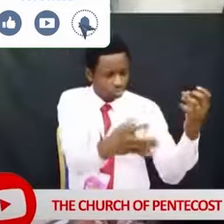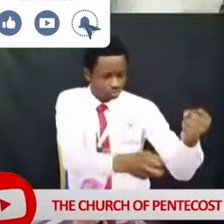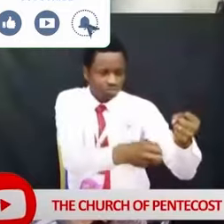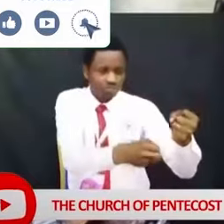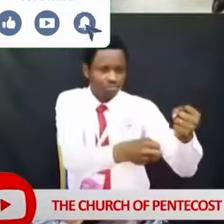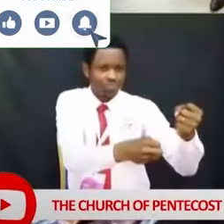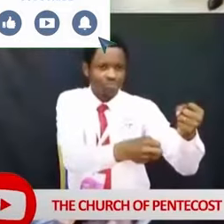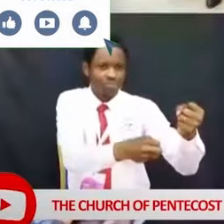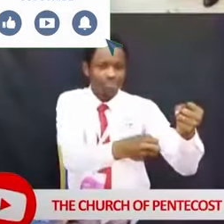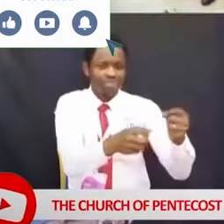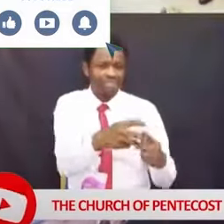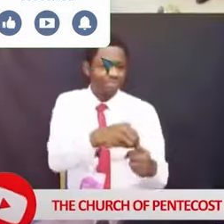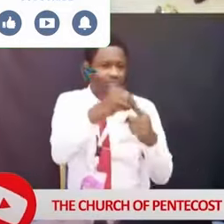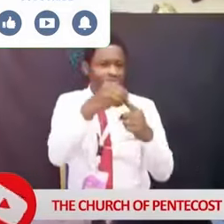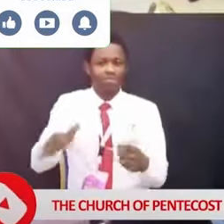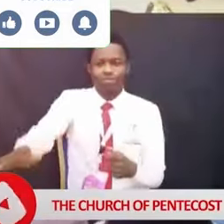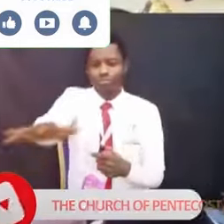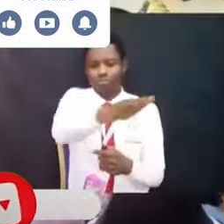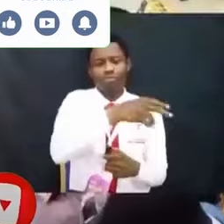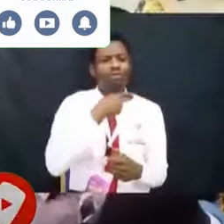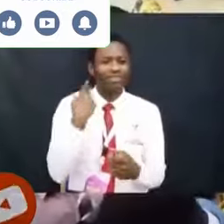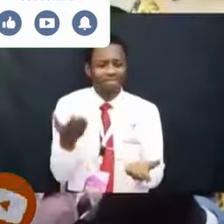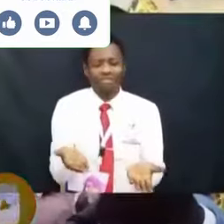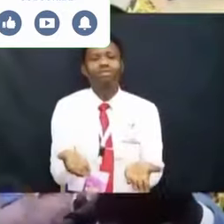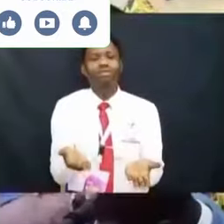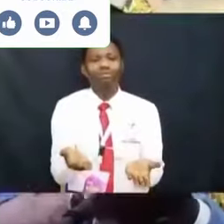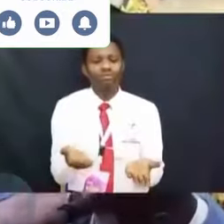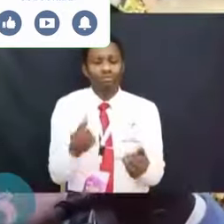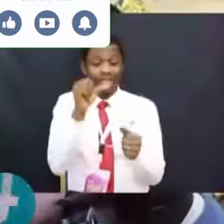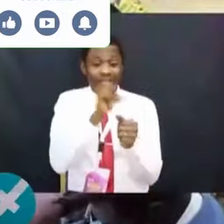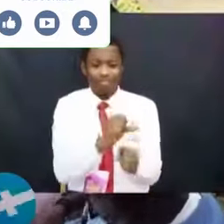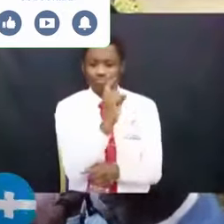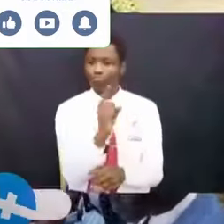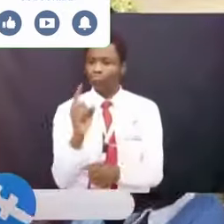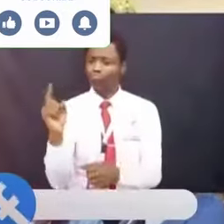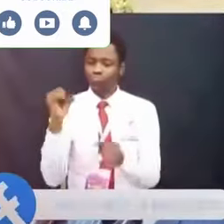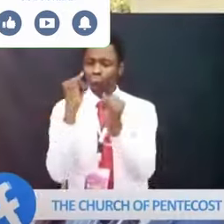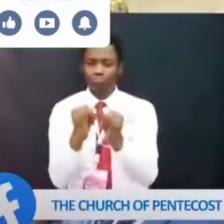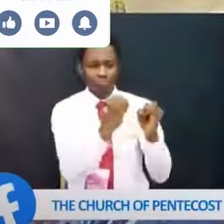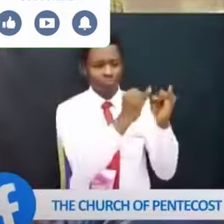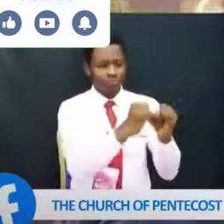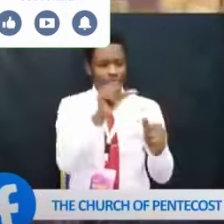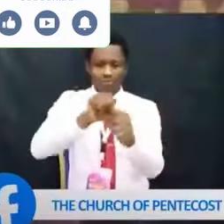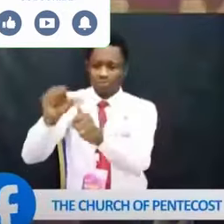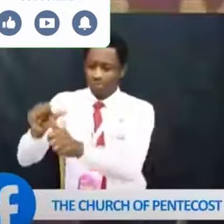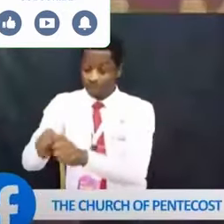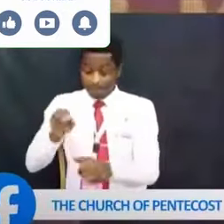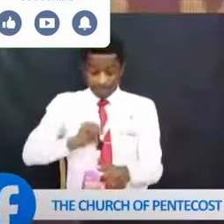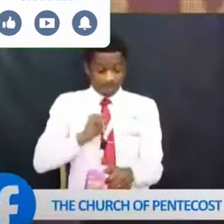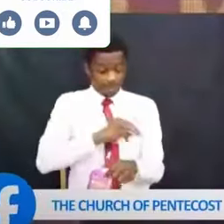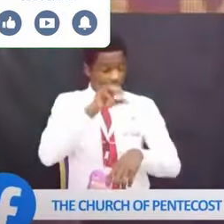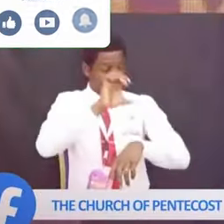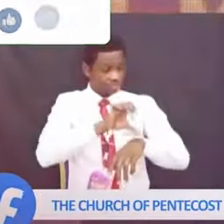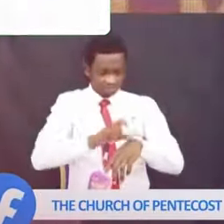who are ministers. Every one of us should be deeply respected. Every member of the church